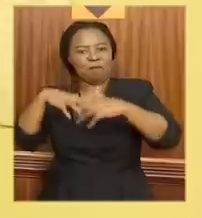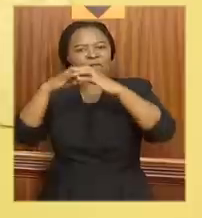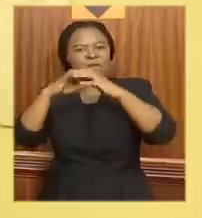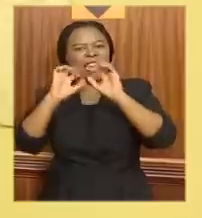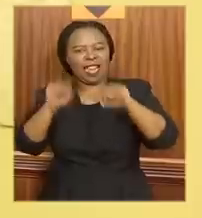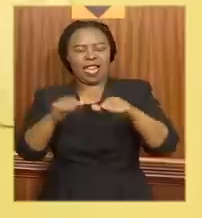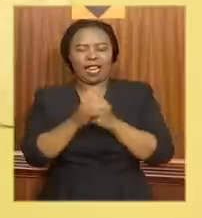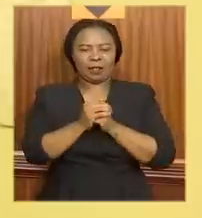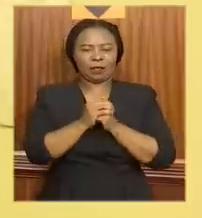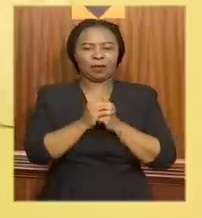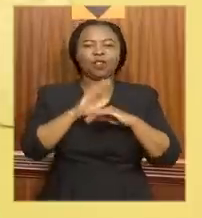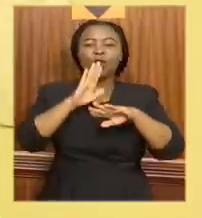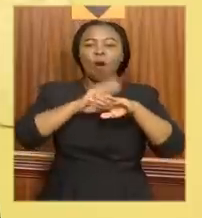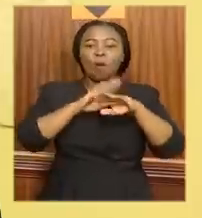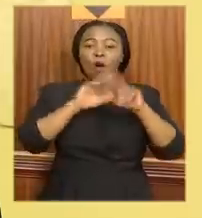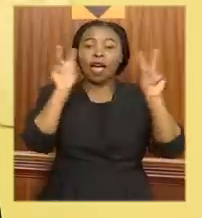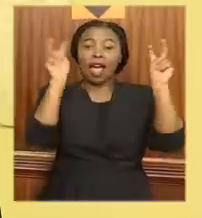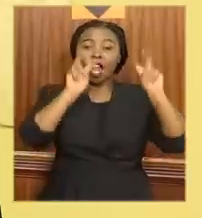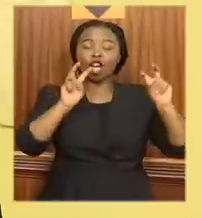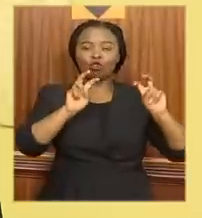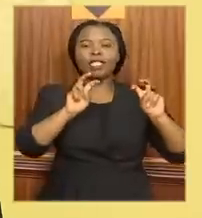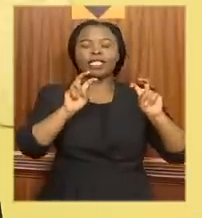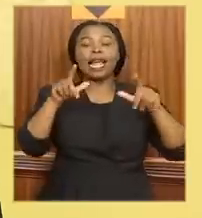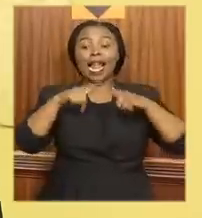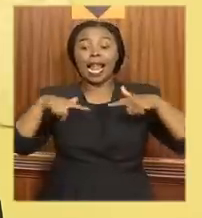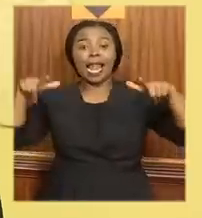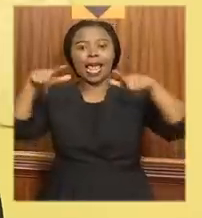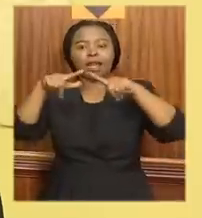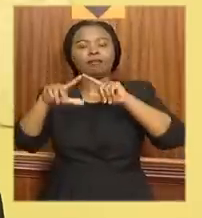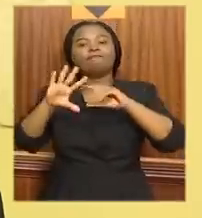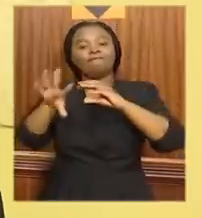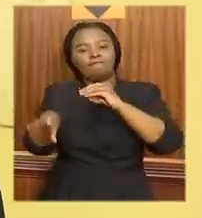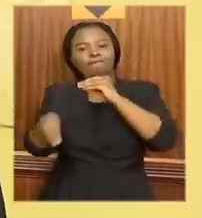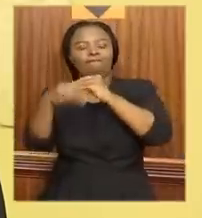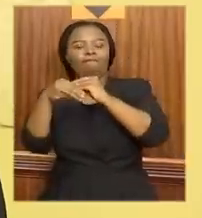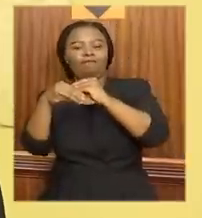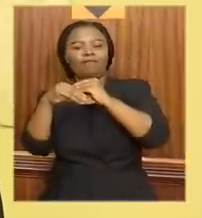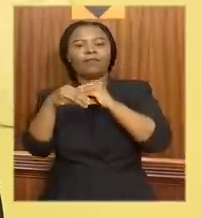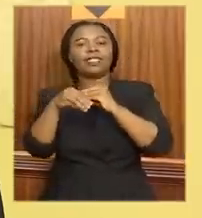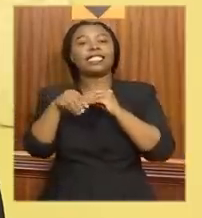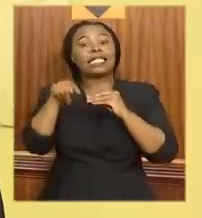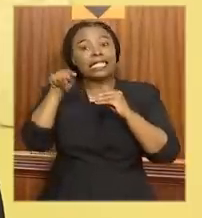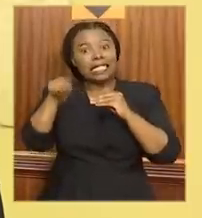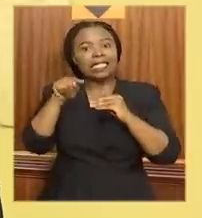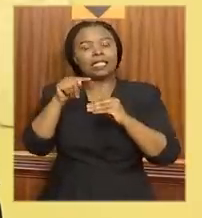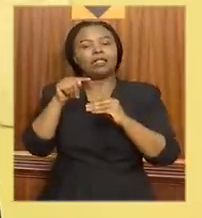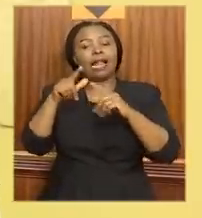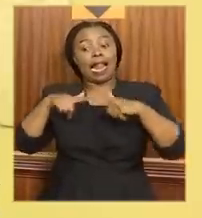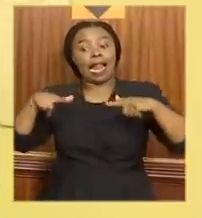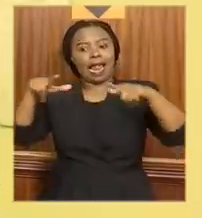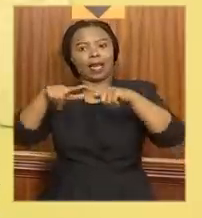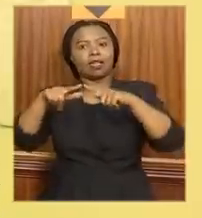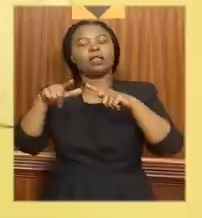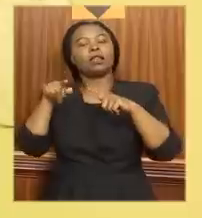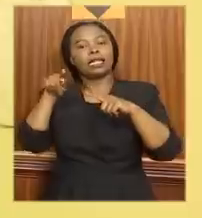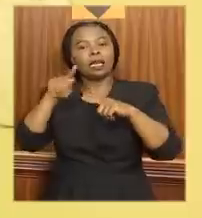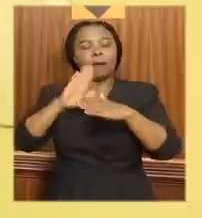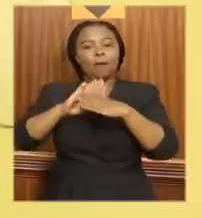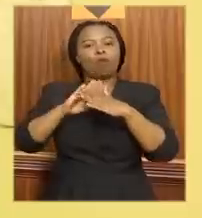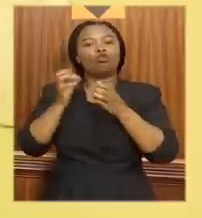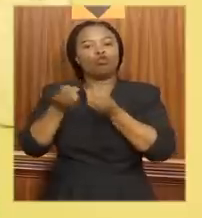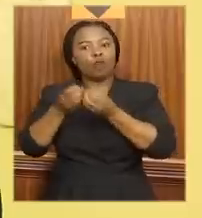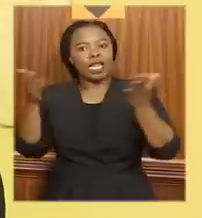Eskom has identified additional land that will be released for this purpose.